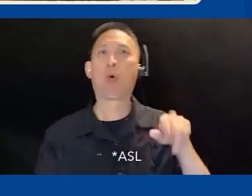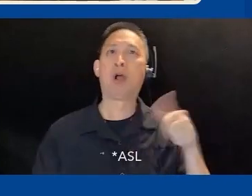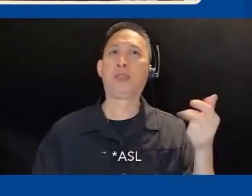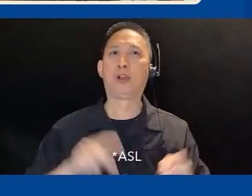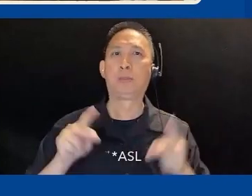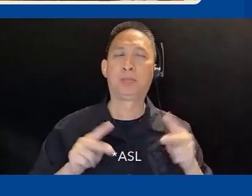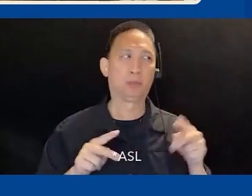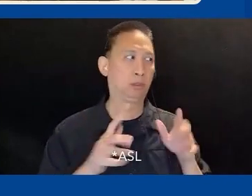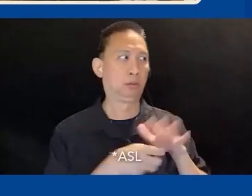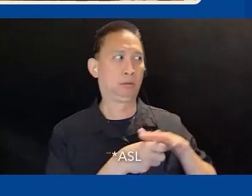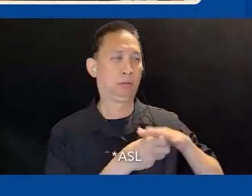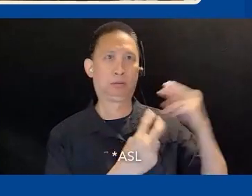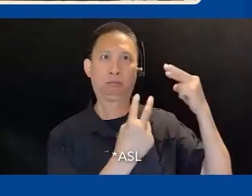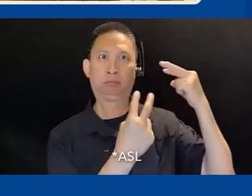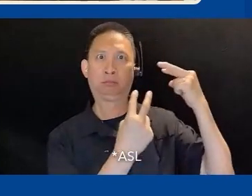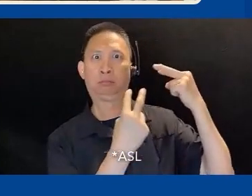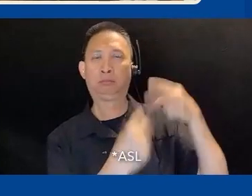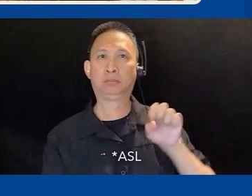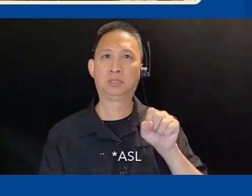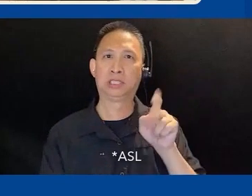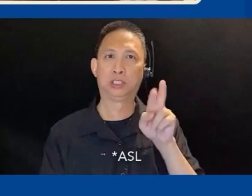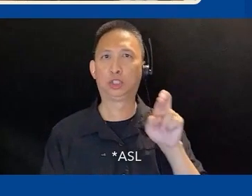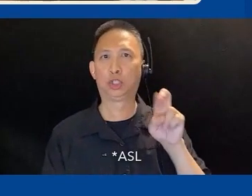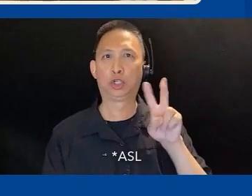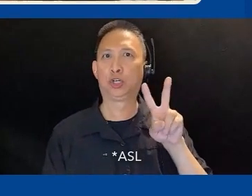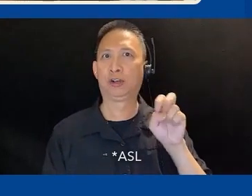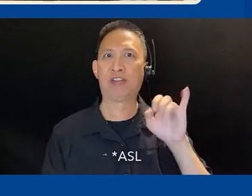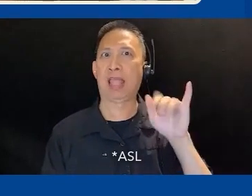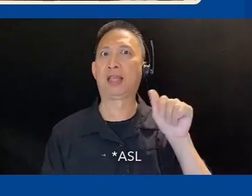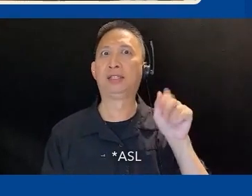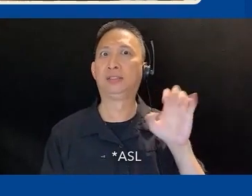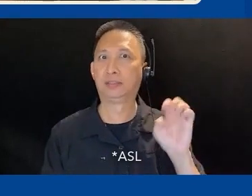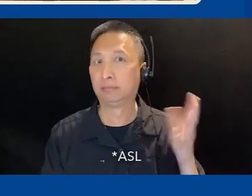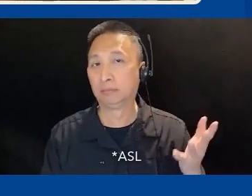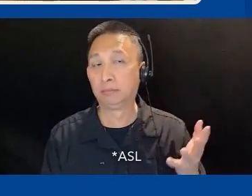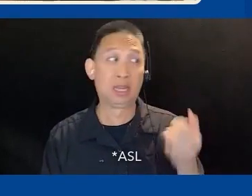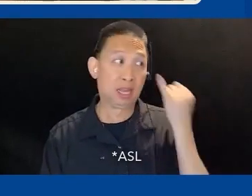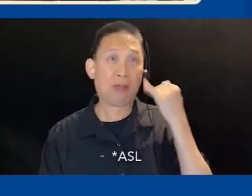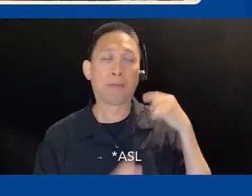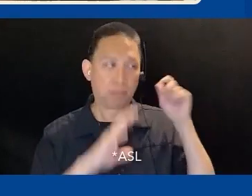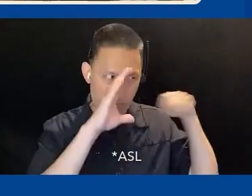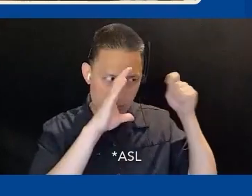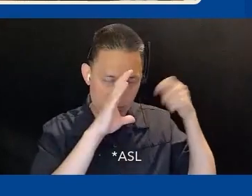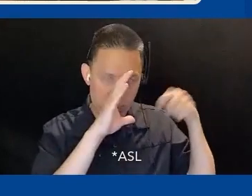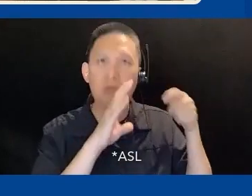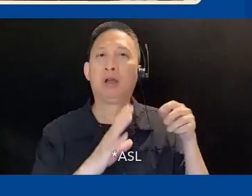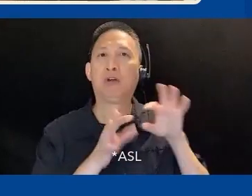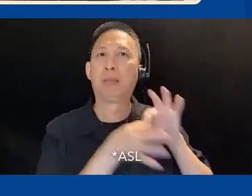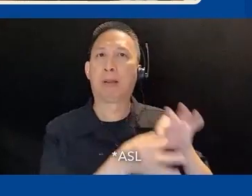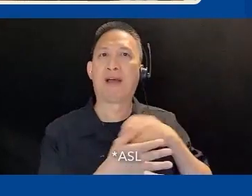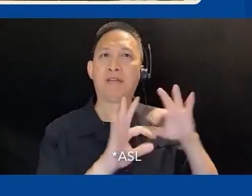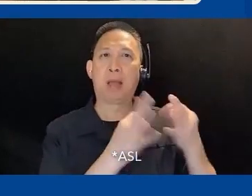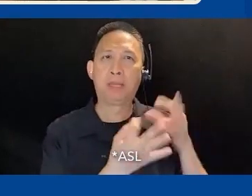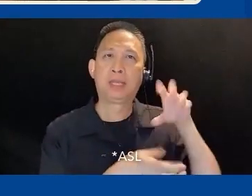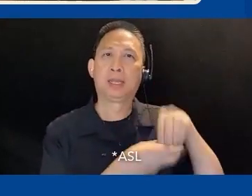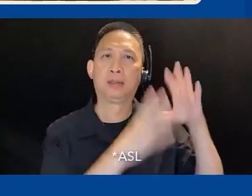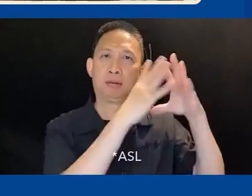about your family in Lebanon, right? You're making a family set here, U.S. to